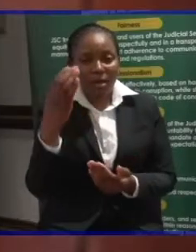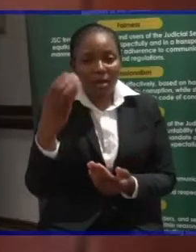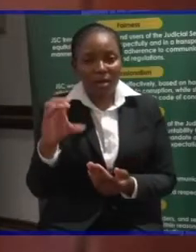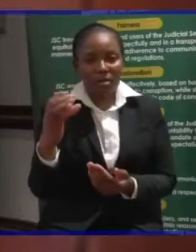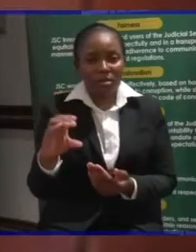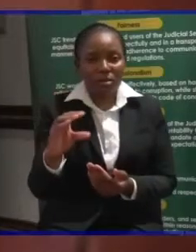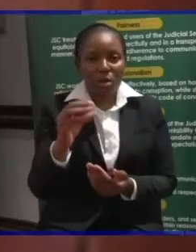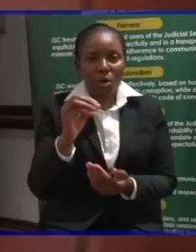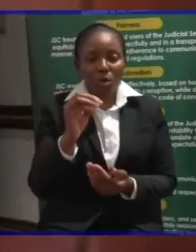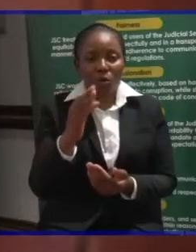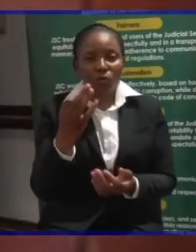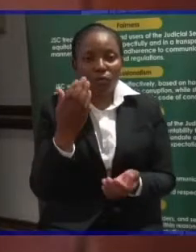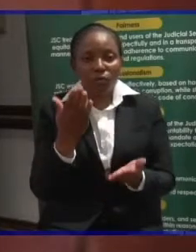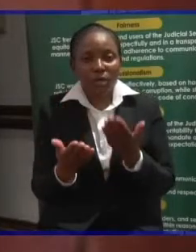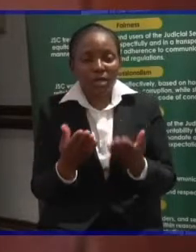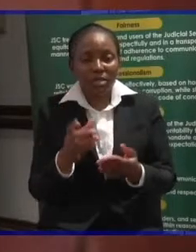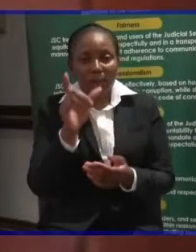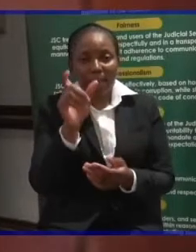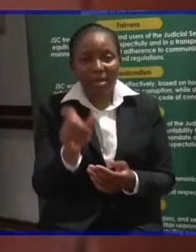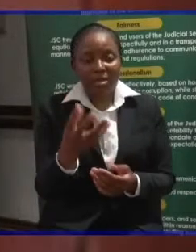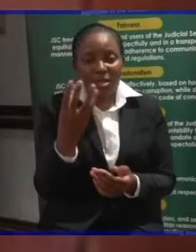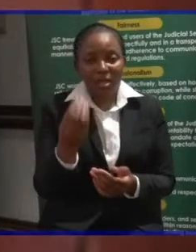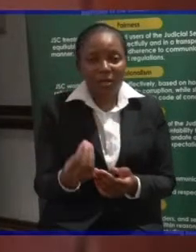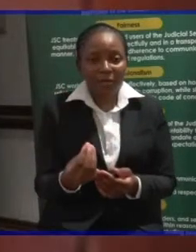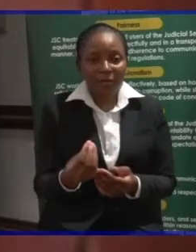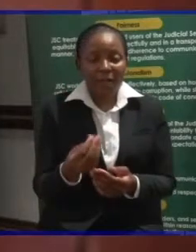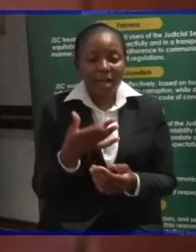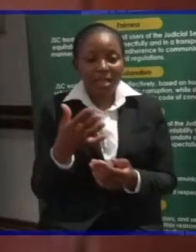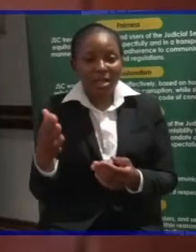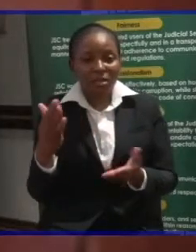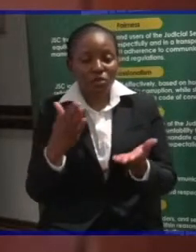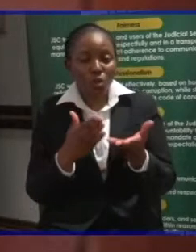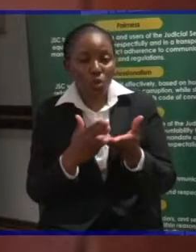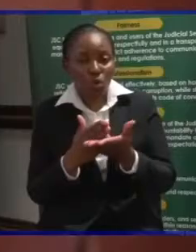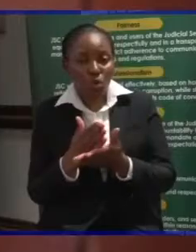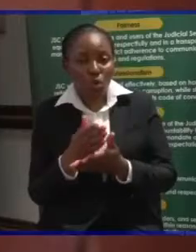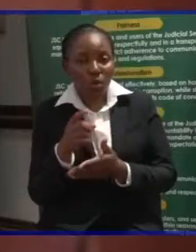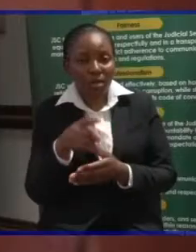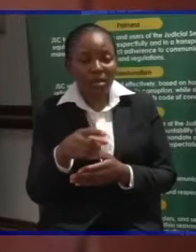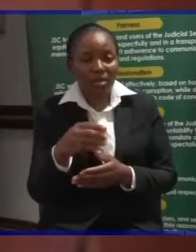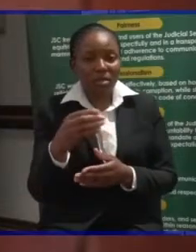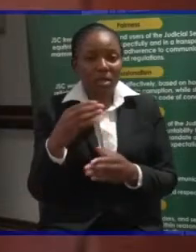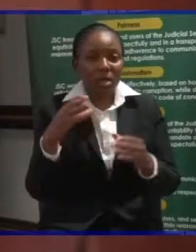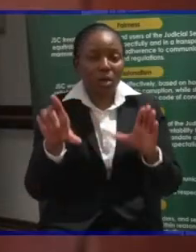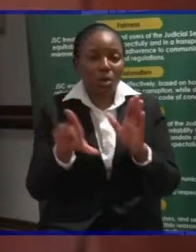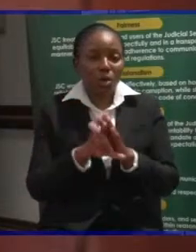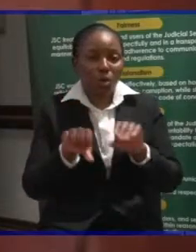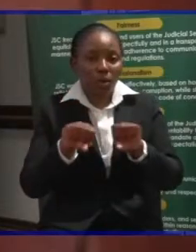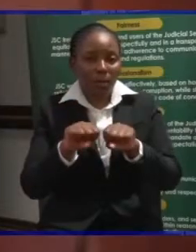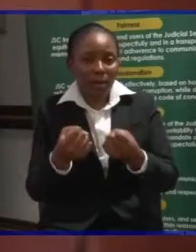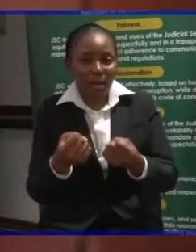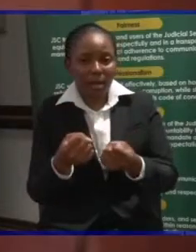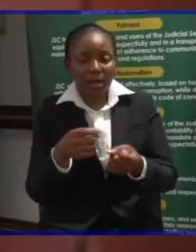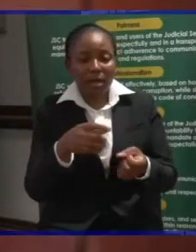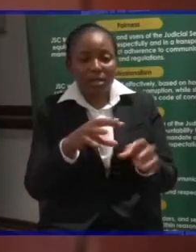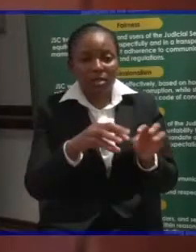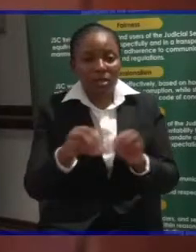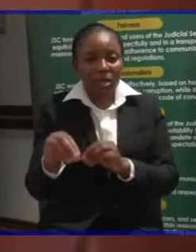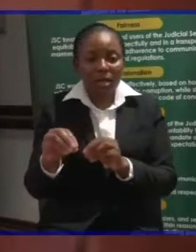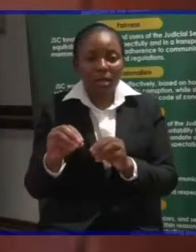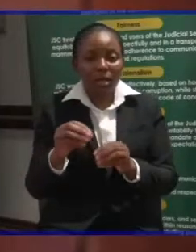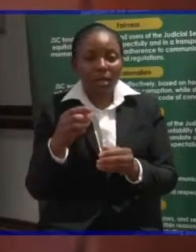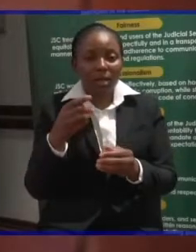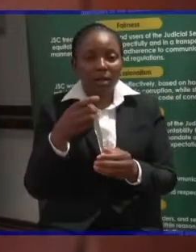of which a person has obtained a property through that offense and taken that property to another